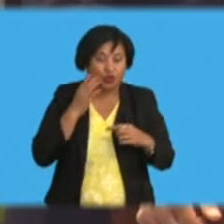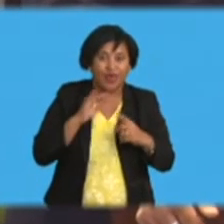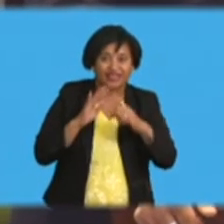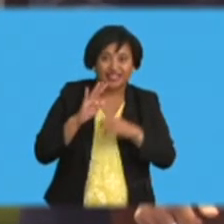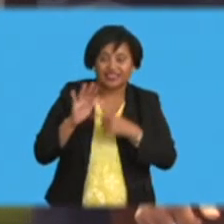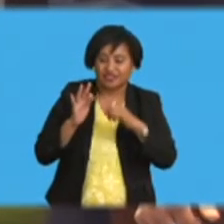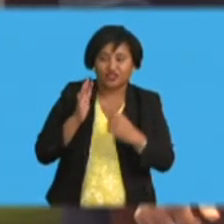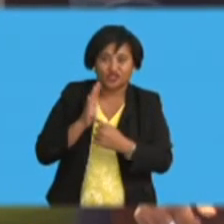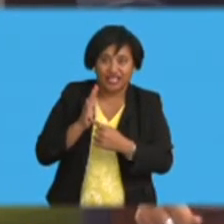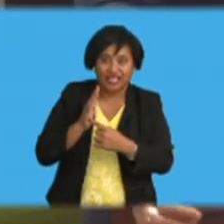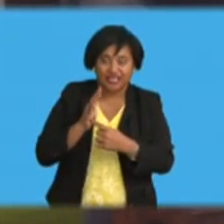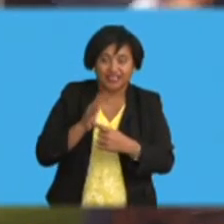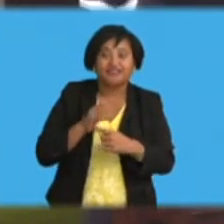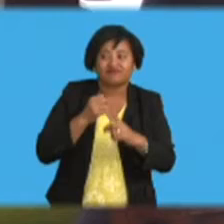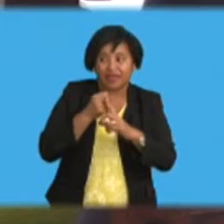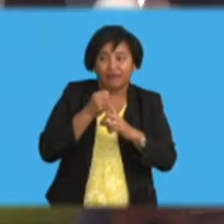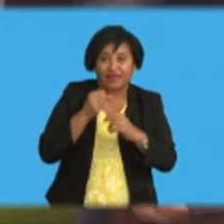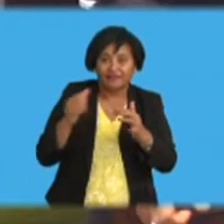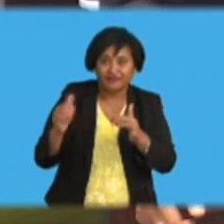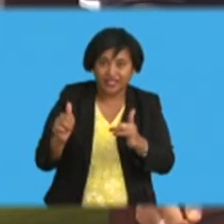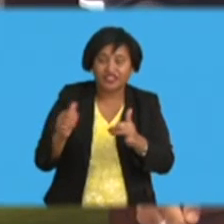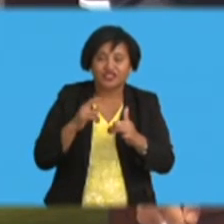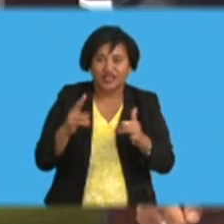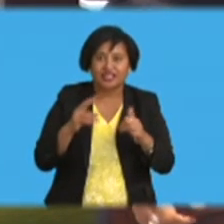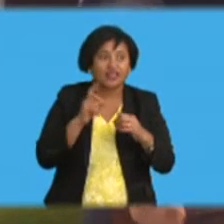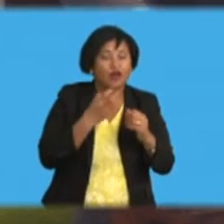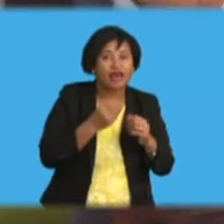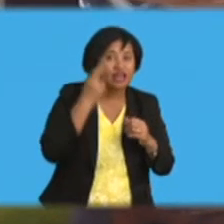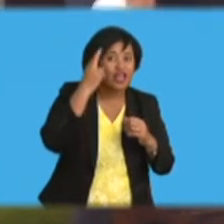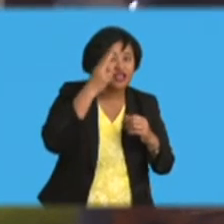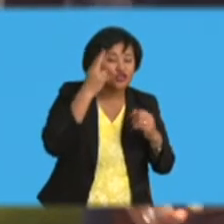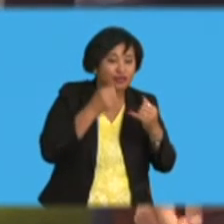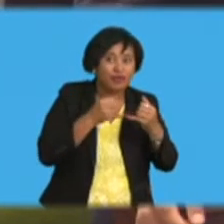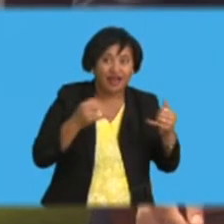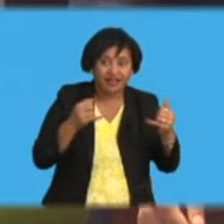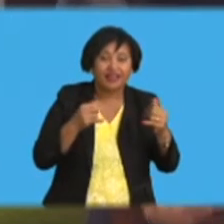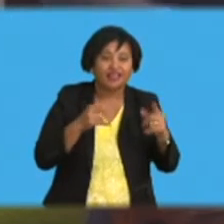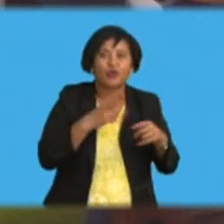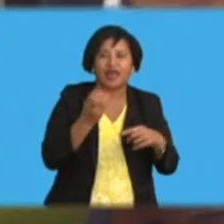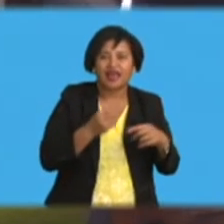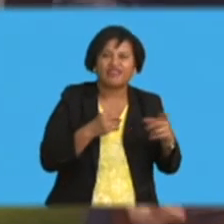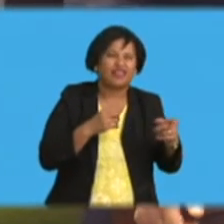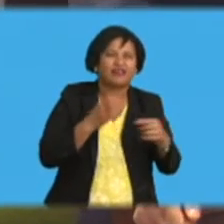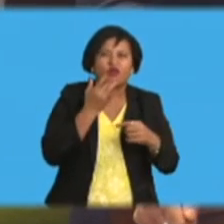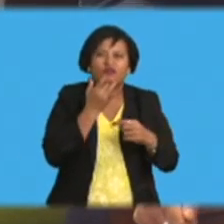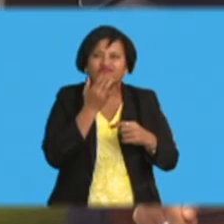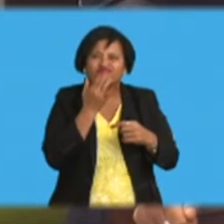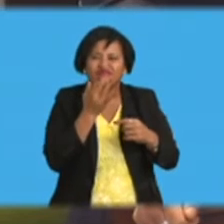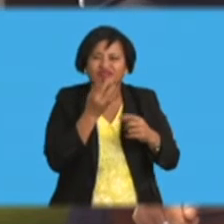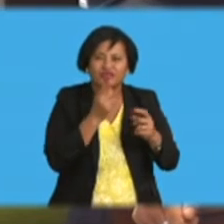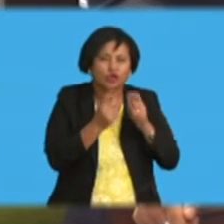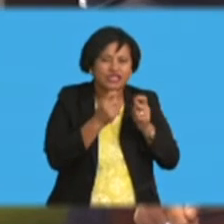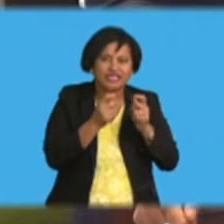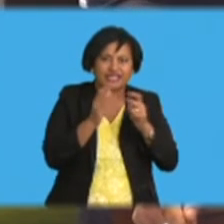campaign has been successfully completed. So, for example, if we go for the Dreamliner, then we get a Dreamliner simulator put in. If we go for the A350, we'll get the simulator for